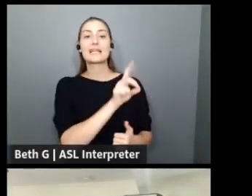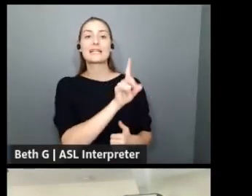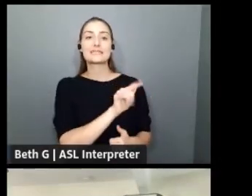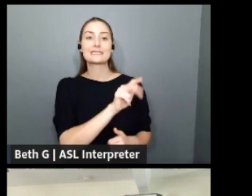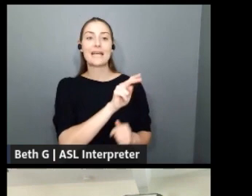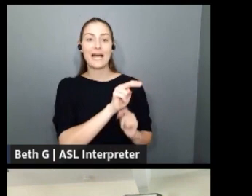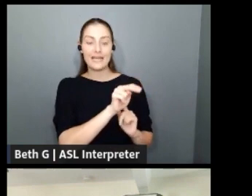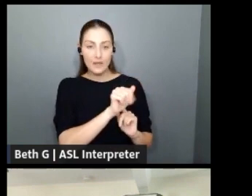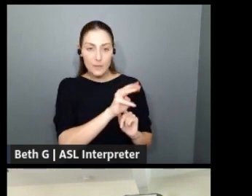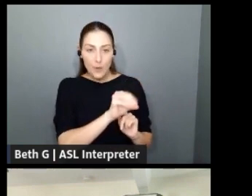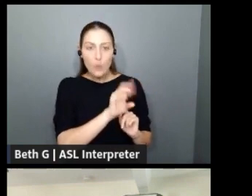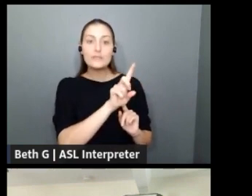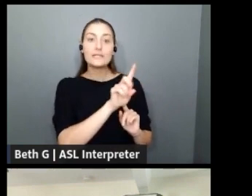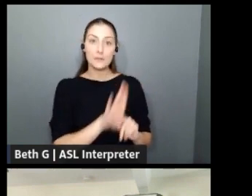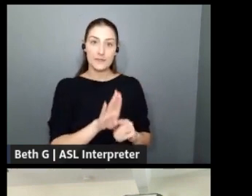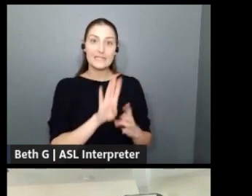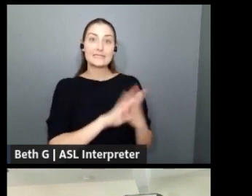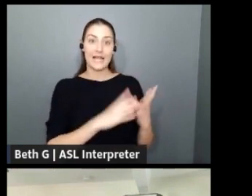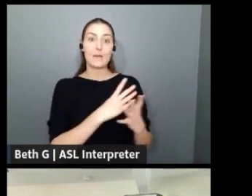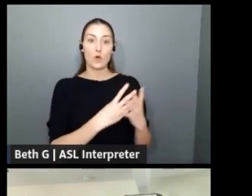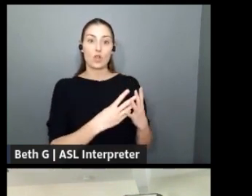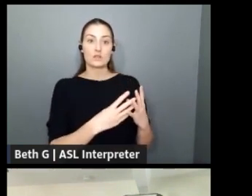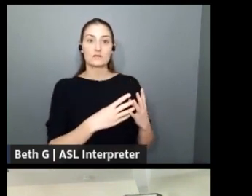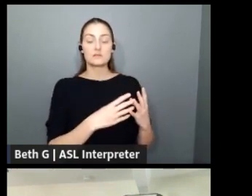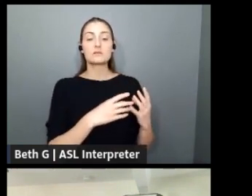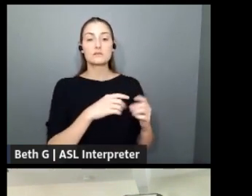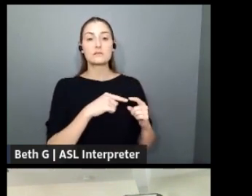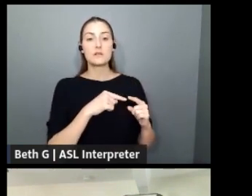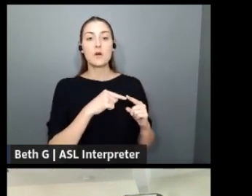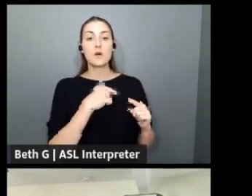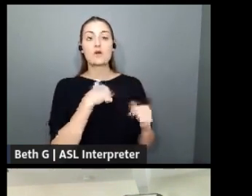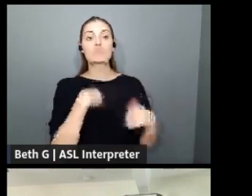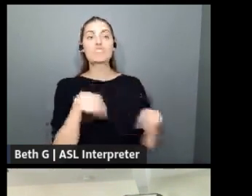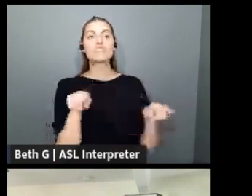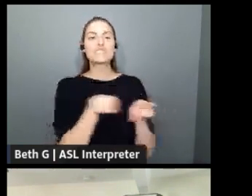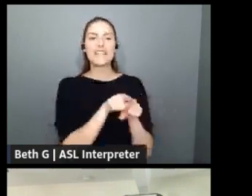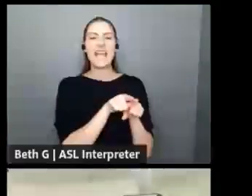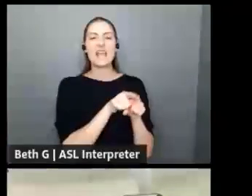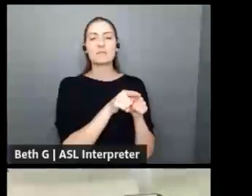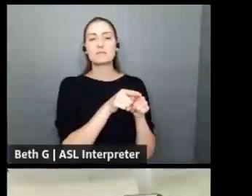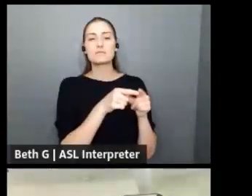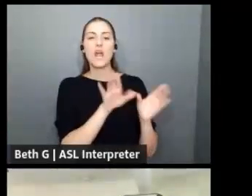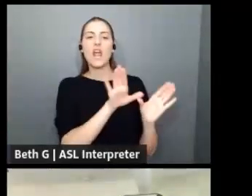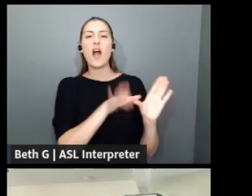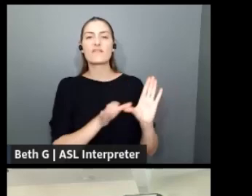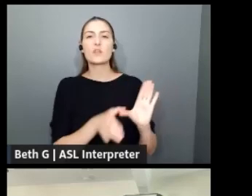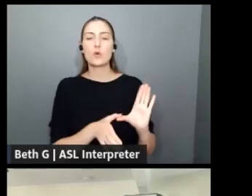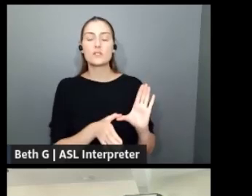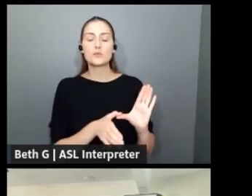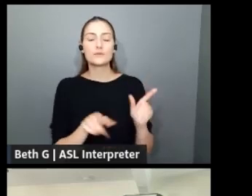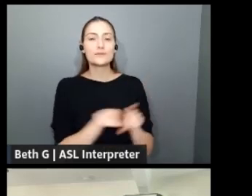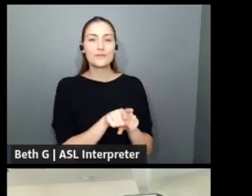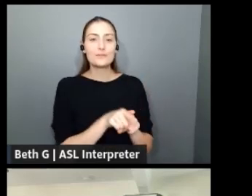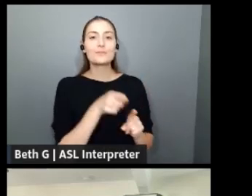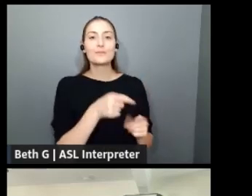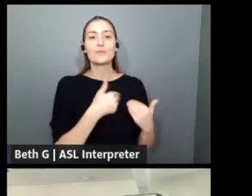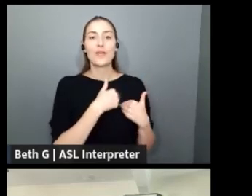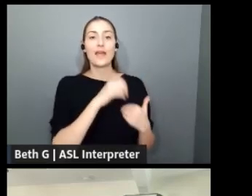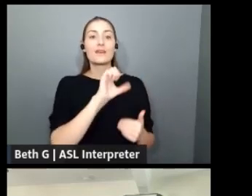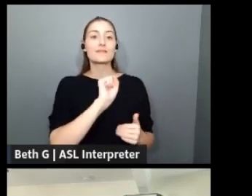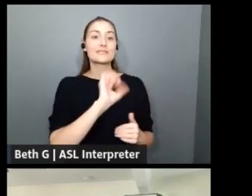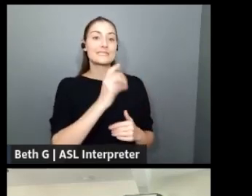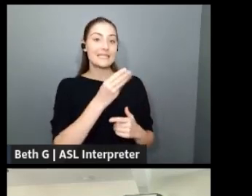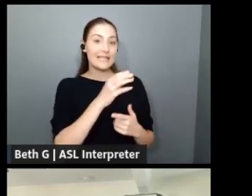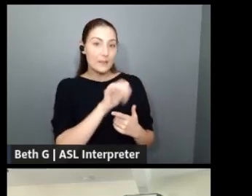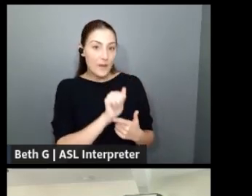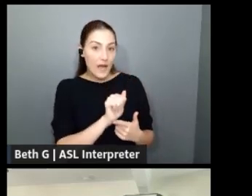each with the same properties, with the same configuration. So the attribute definitions, the key schema, and the provision throughput